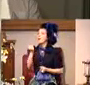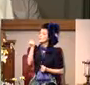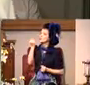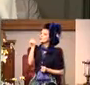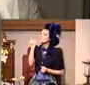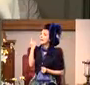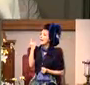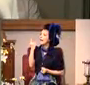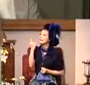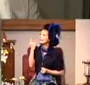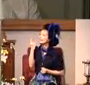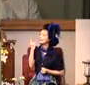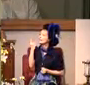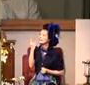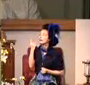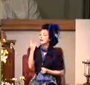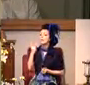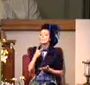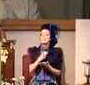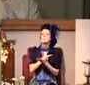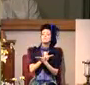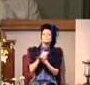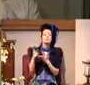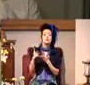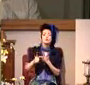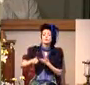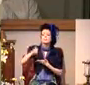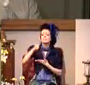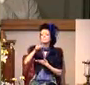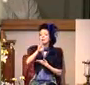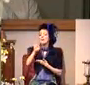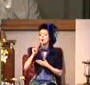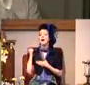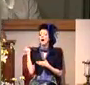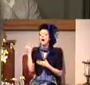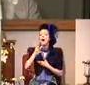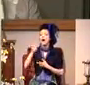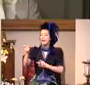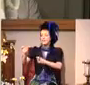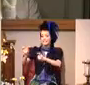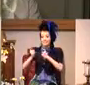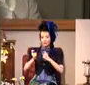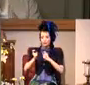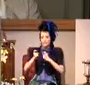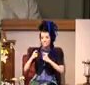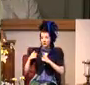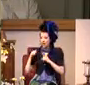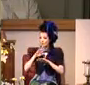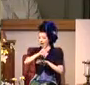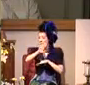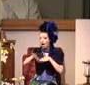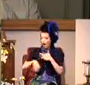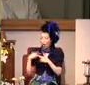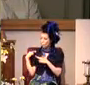understanding, the purest of all the gifts of all of the religions that have ever been